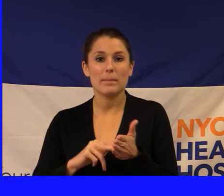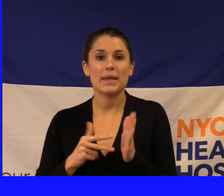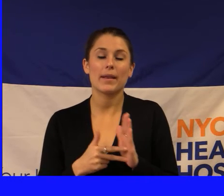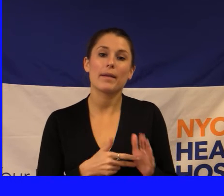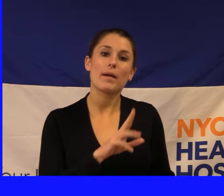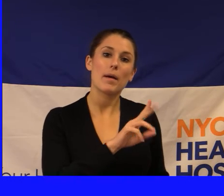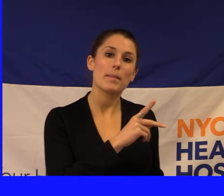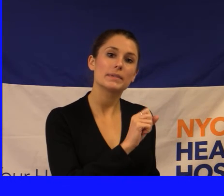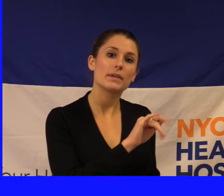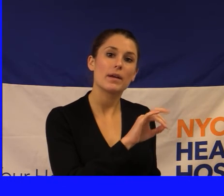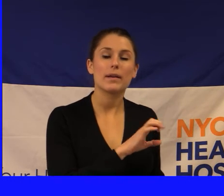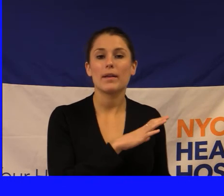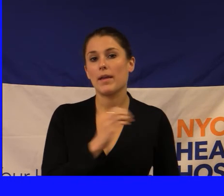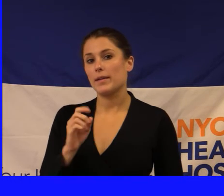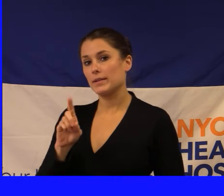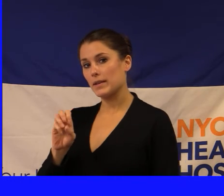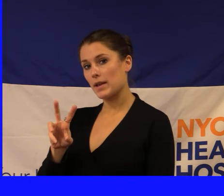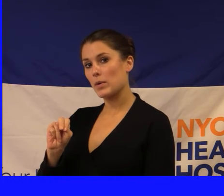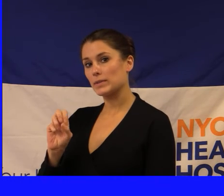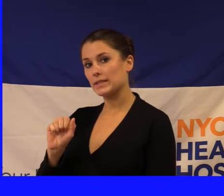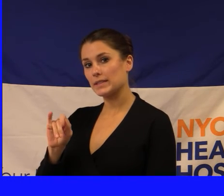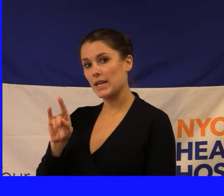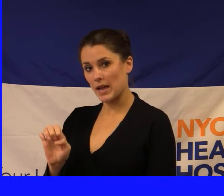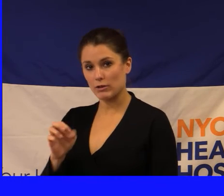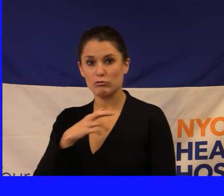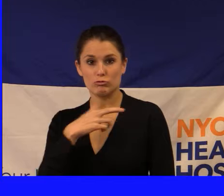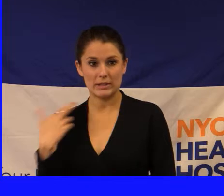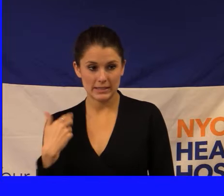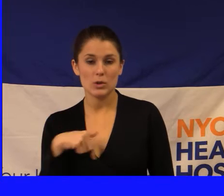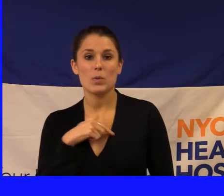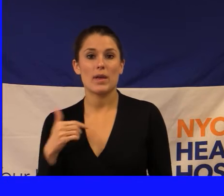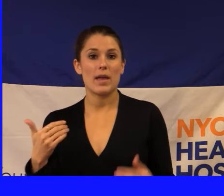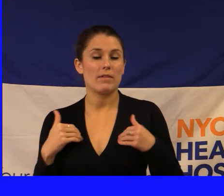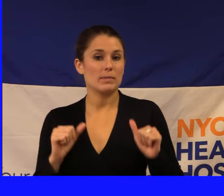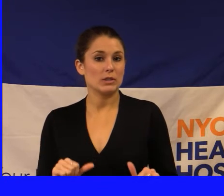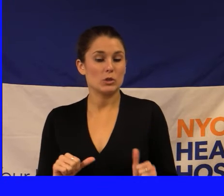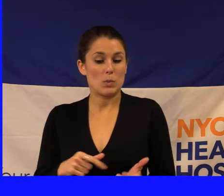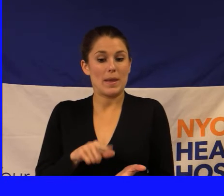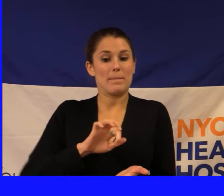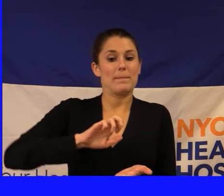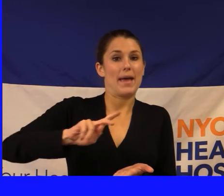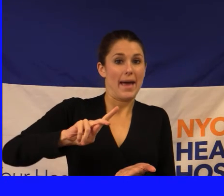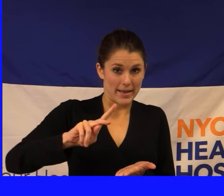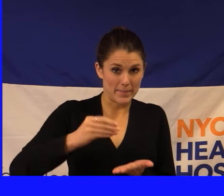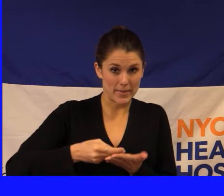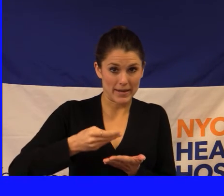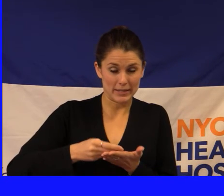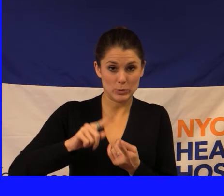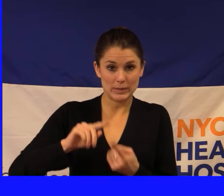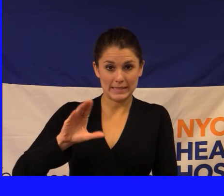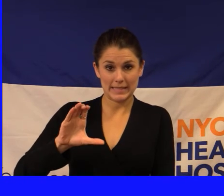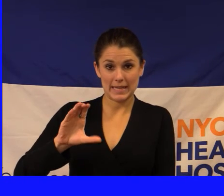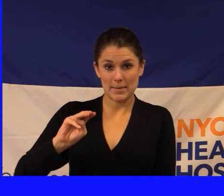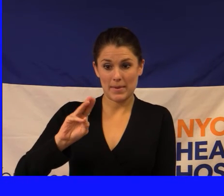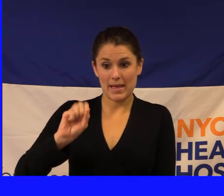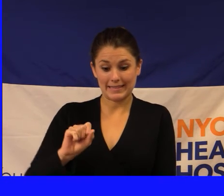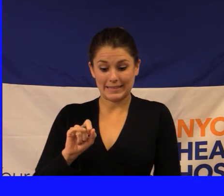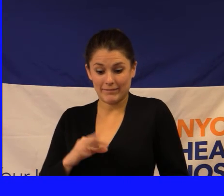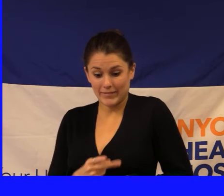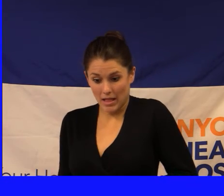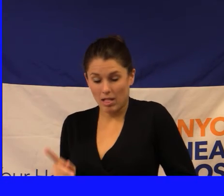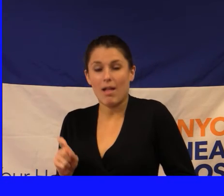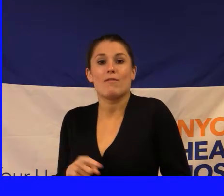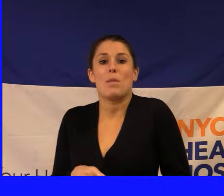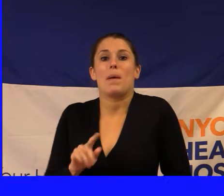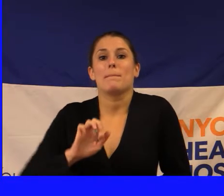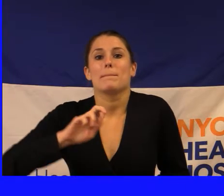risk. So we have the potential to have to pay back money to CMS if we are not successful at generating